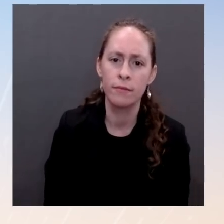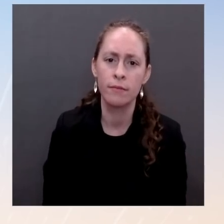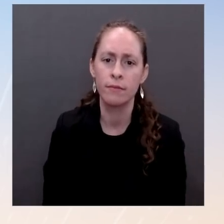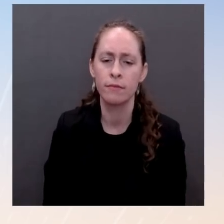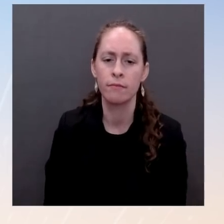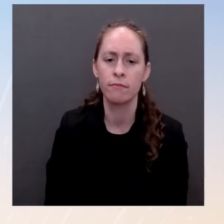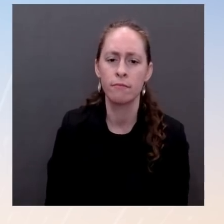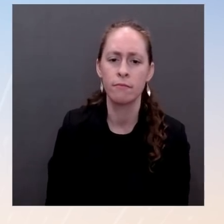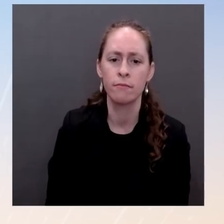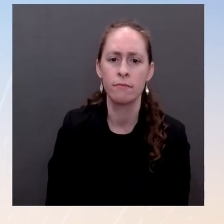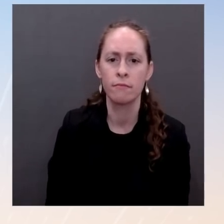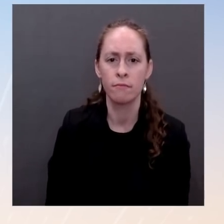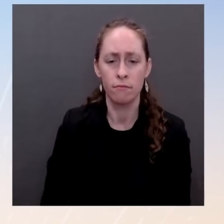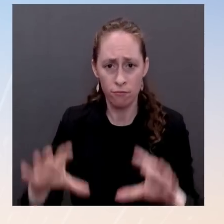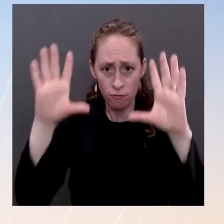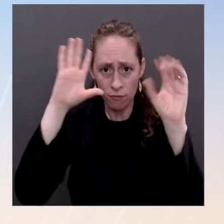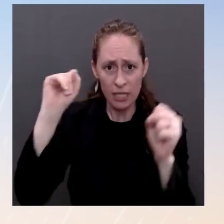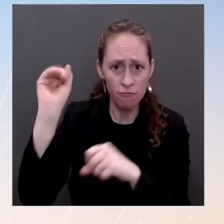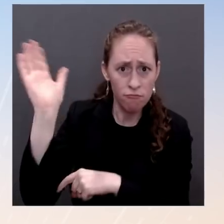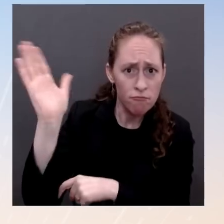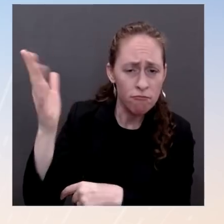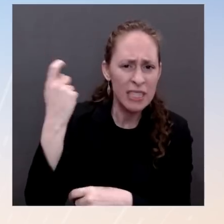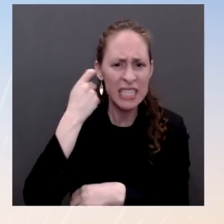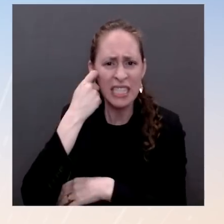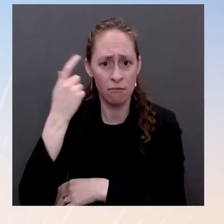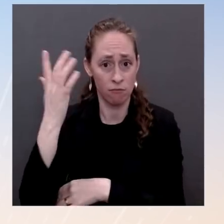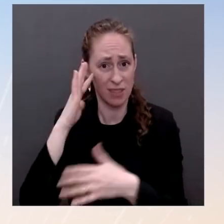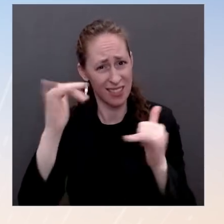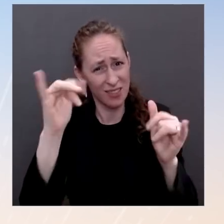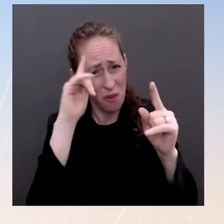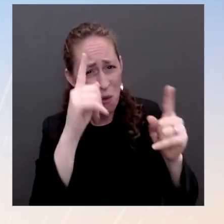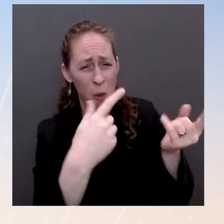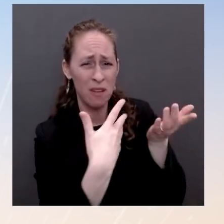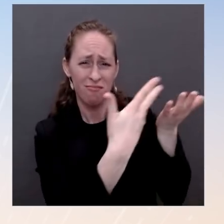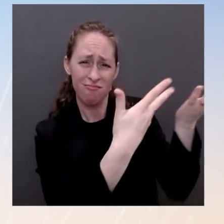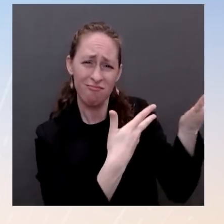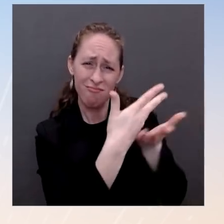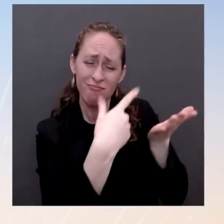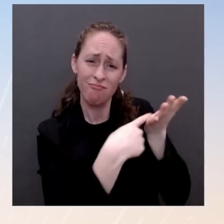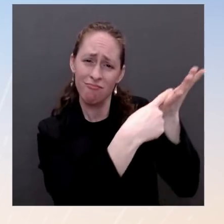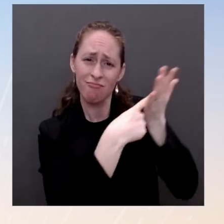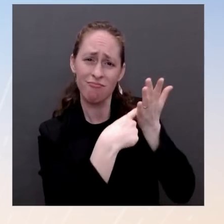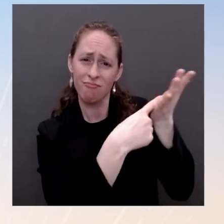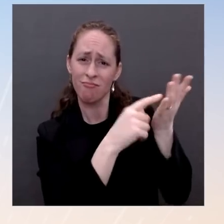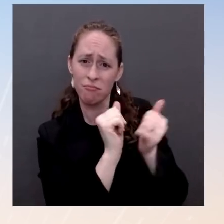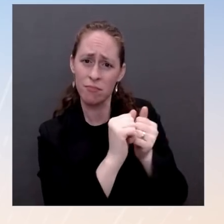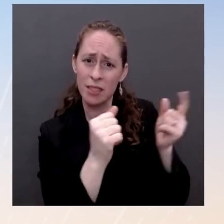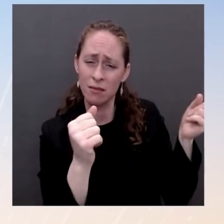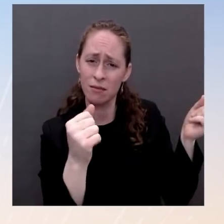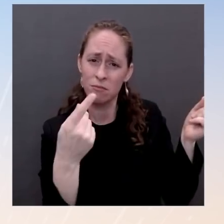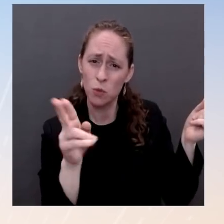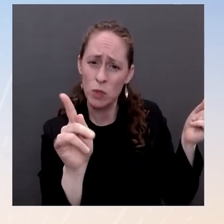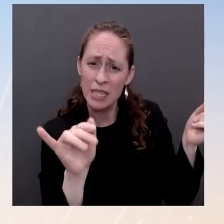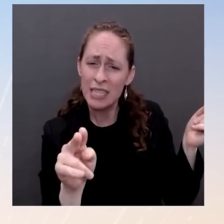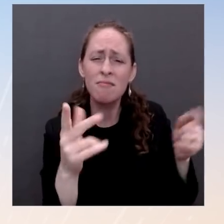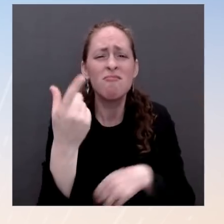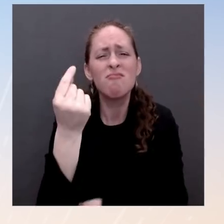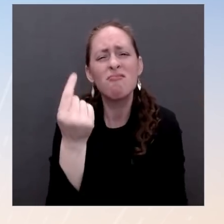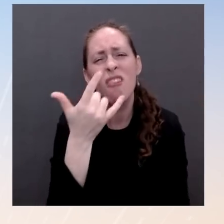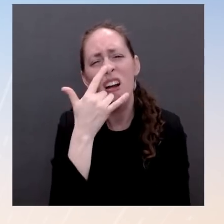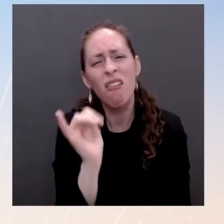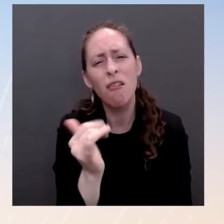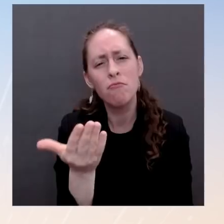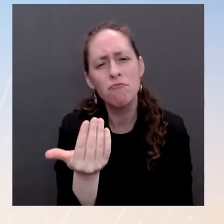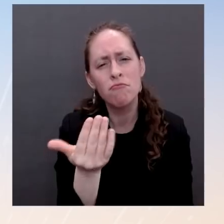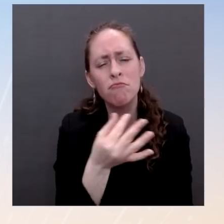Could there be a face-to-face meeting with Putin? And then how would you define success under diplomacy? Is it as